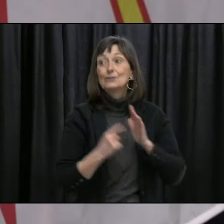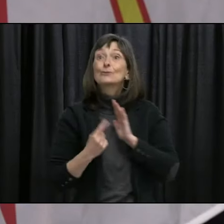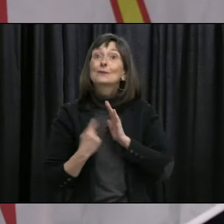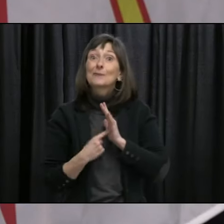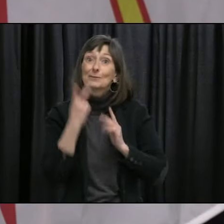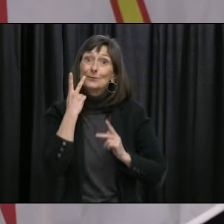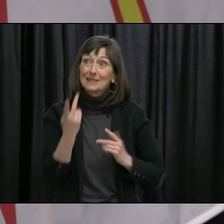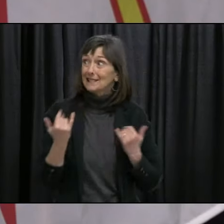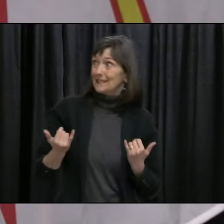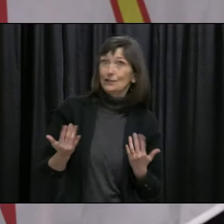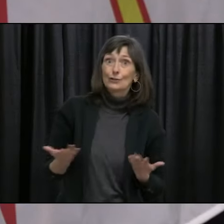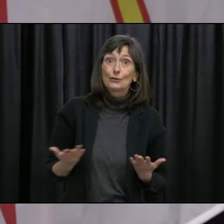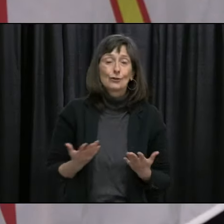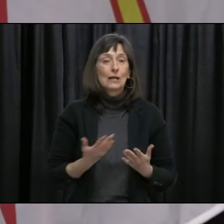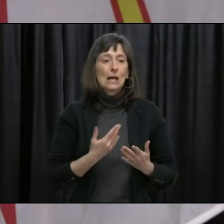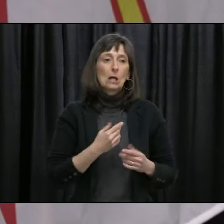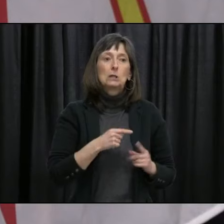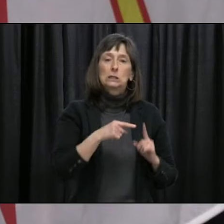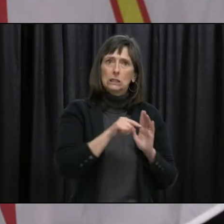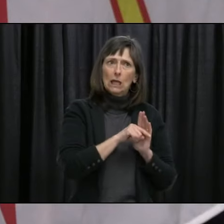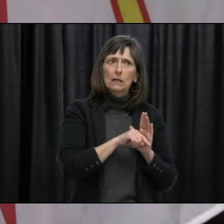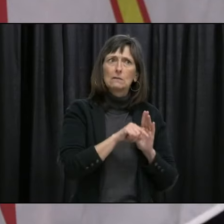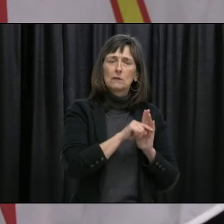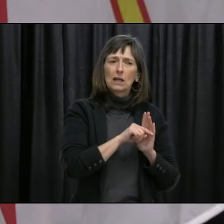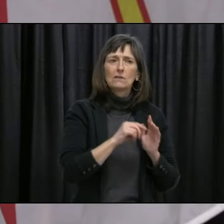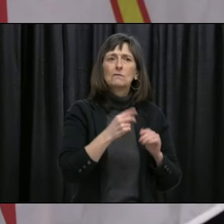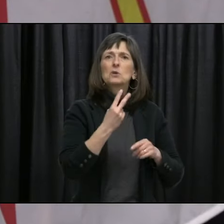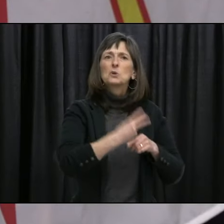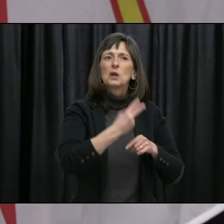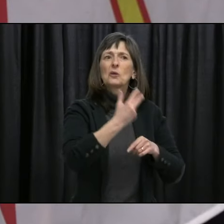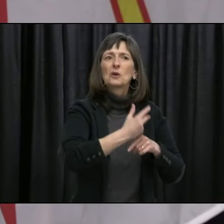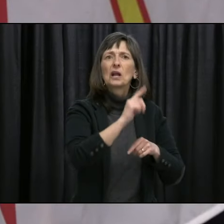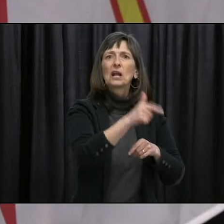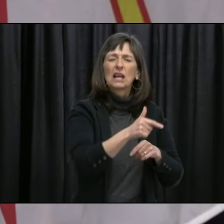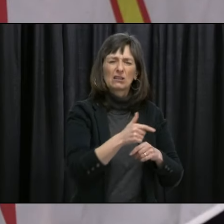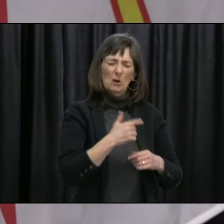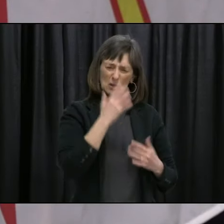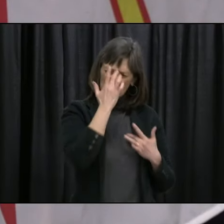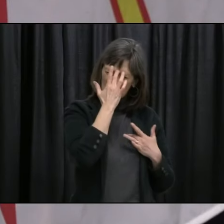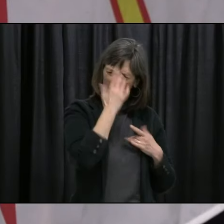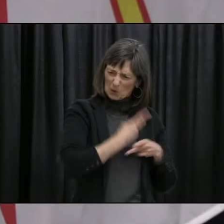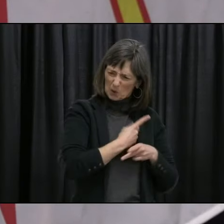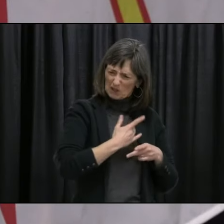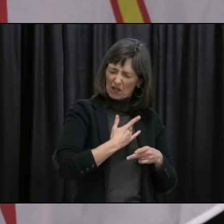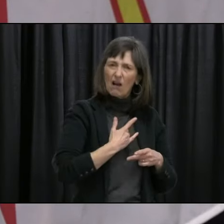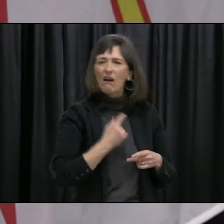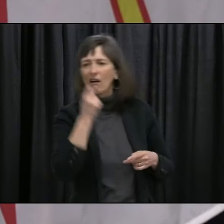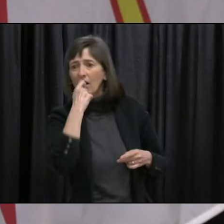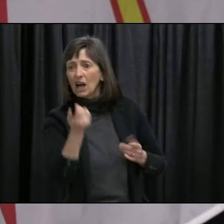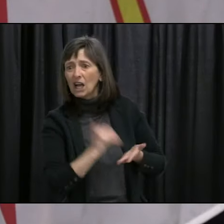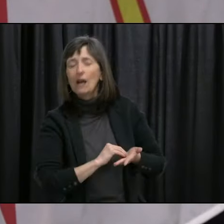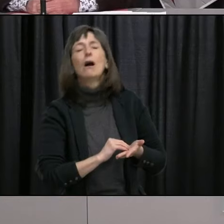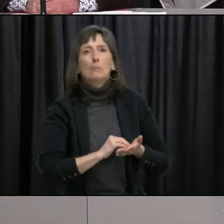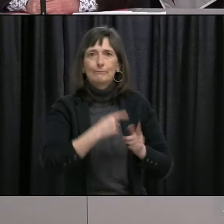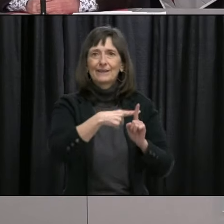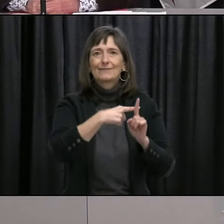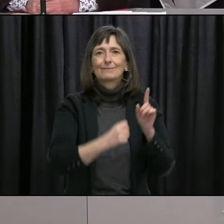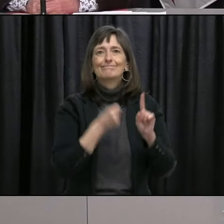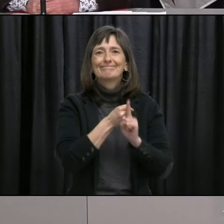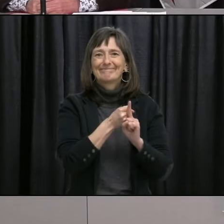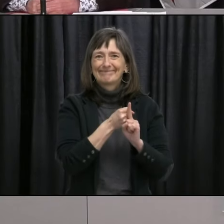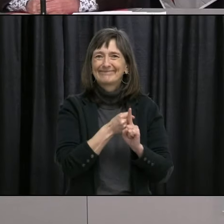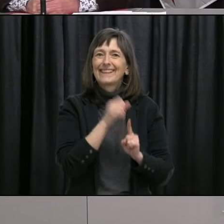tested negative as their symptoms worsen, they go on to get another test done and then they test positive. One of the big concerns about opening up